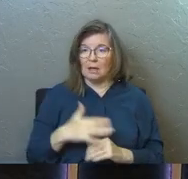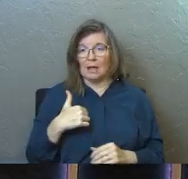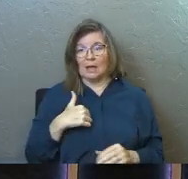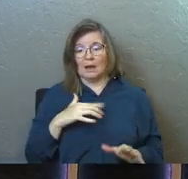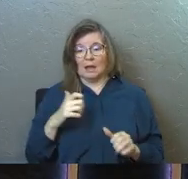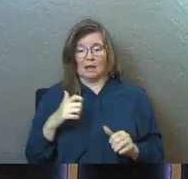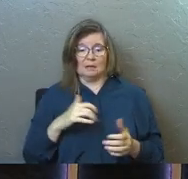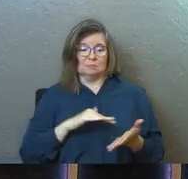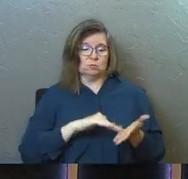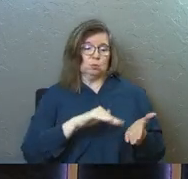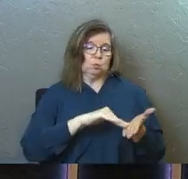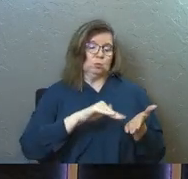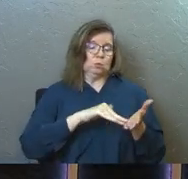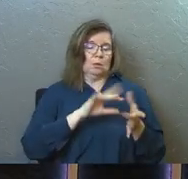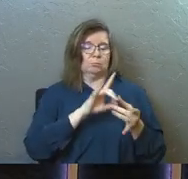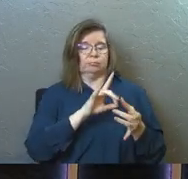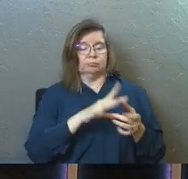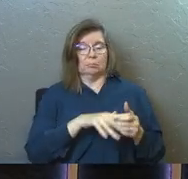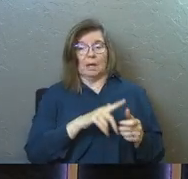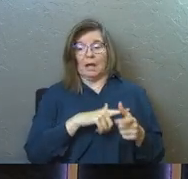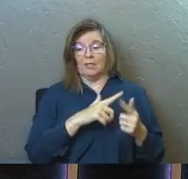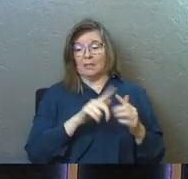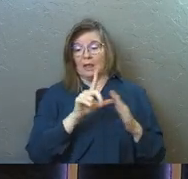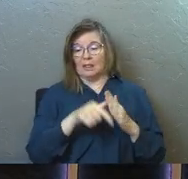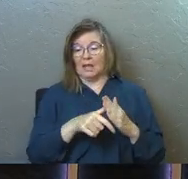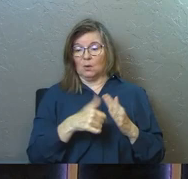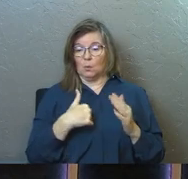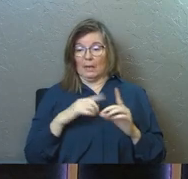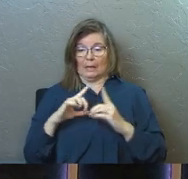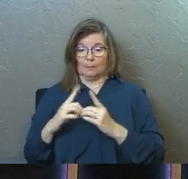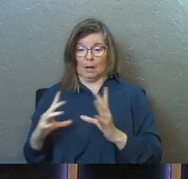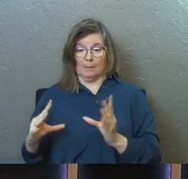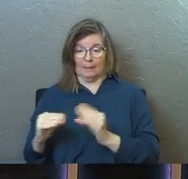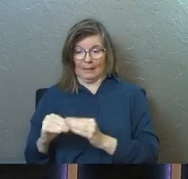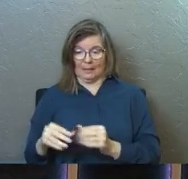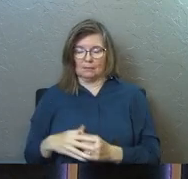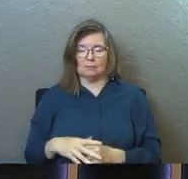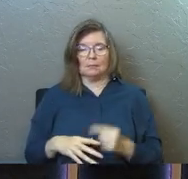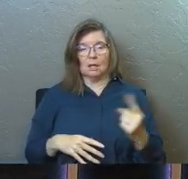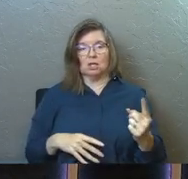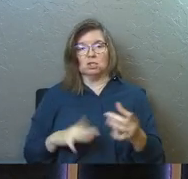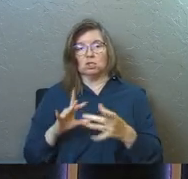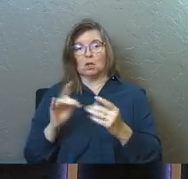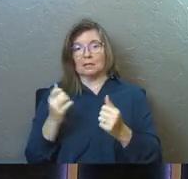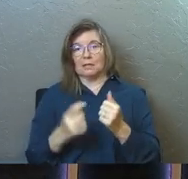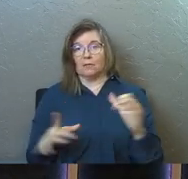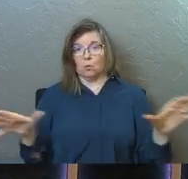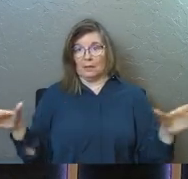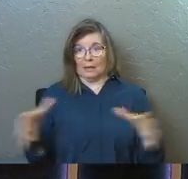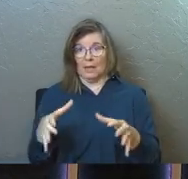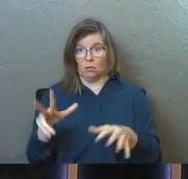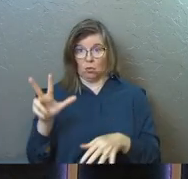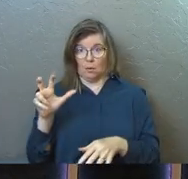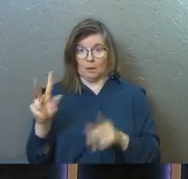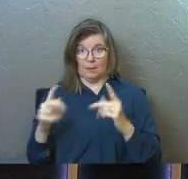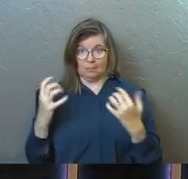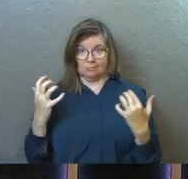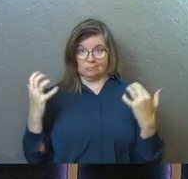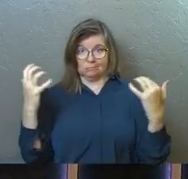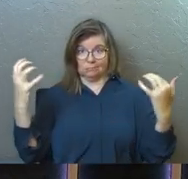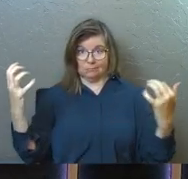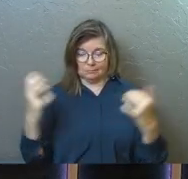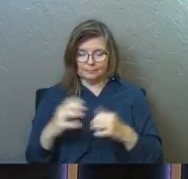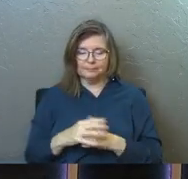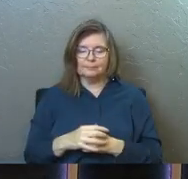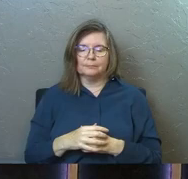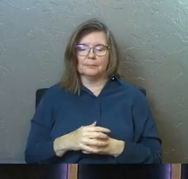And I left, and I thought that that was it. And then we had a department meeting maybe a couple of weeks later, and she's sitting there talking to everybody gathered, all 300 of us